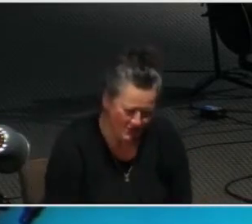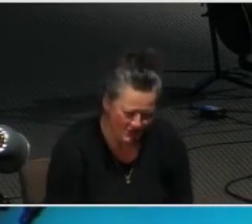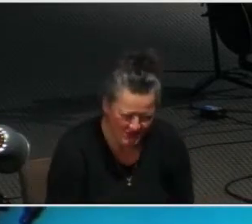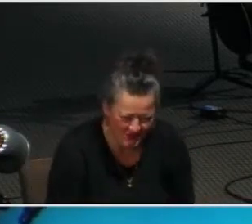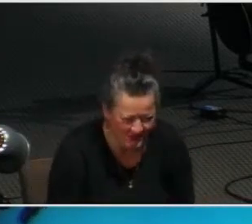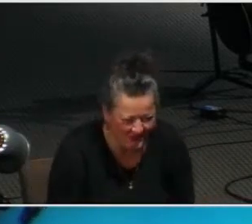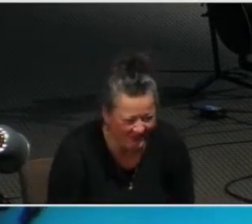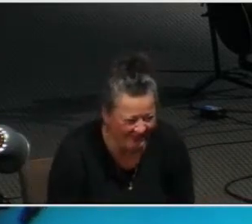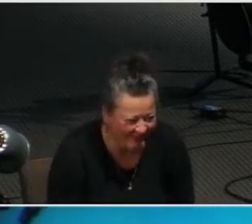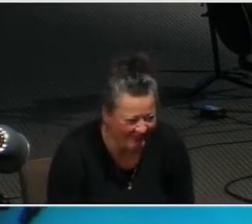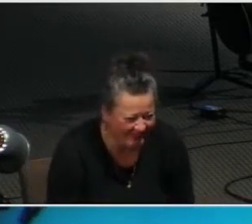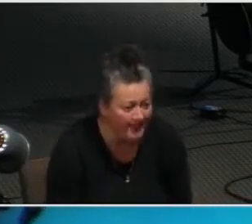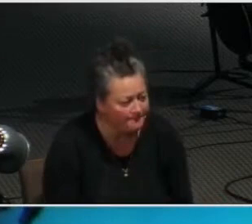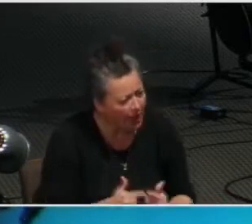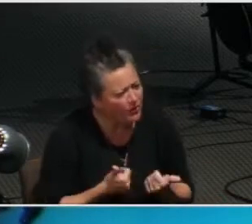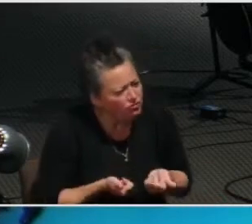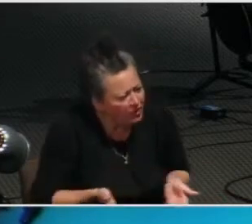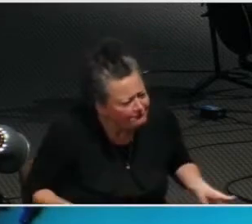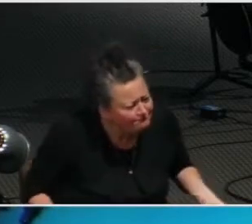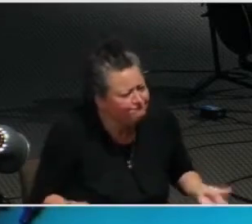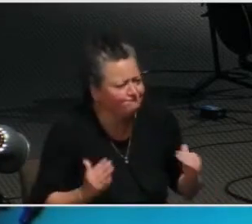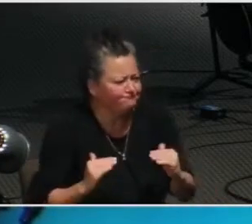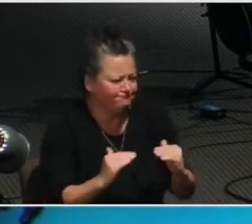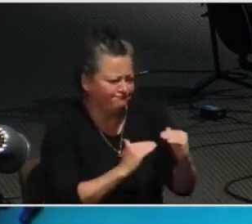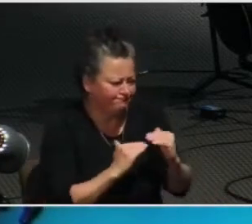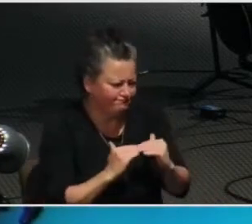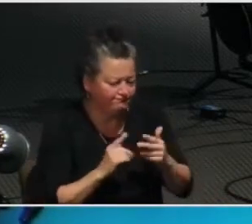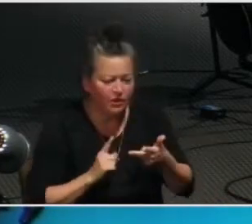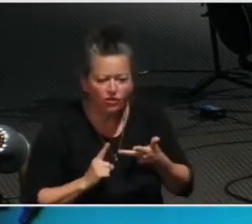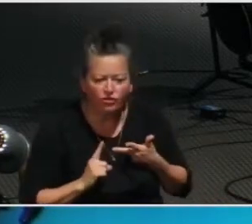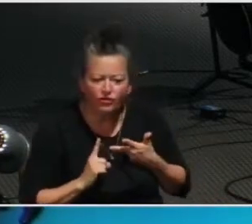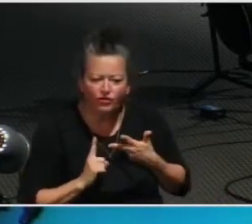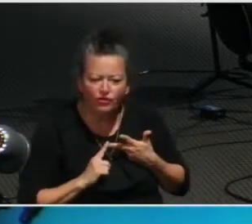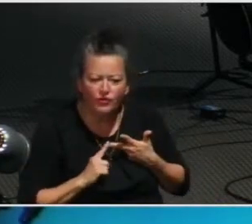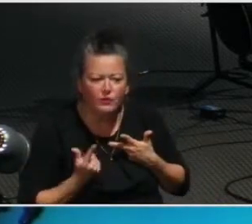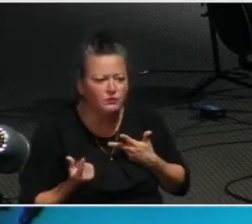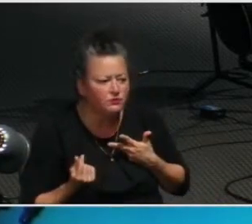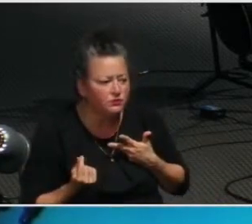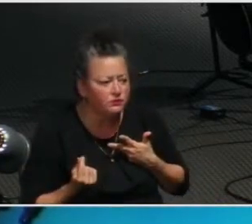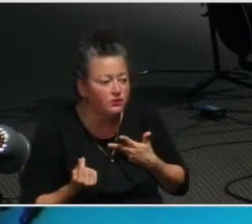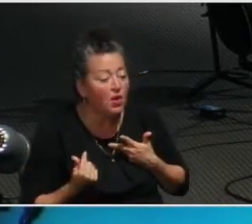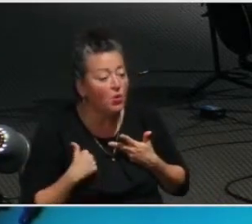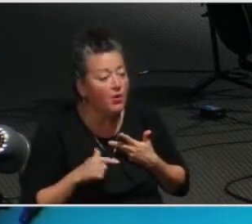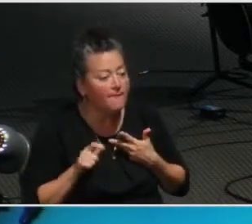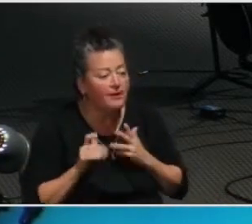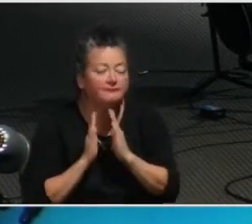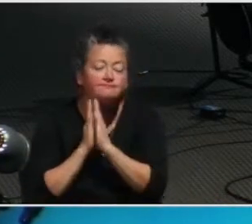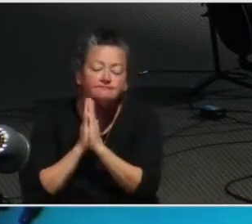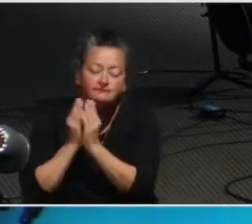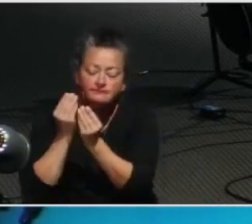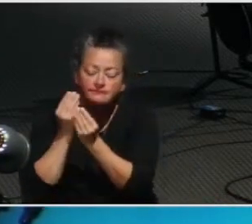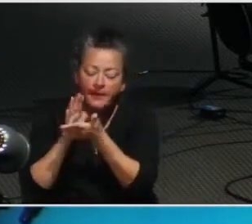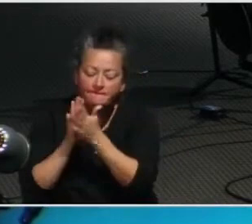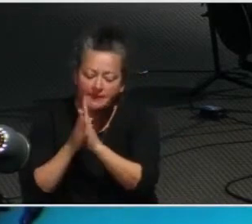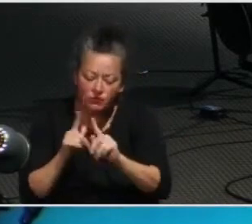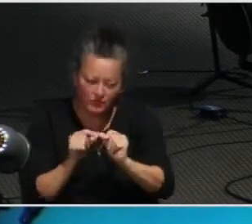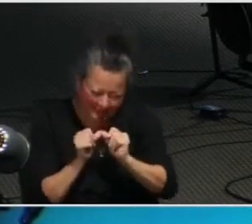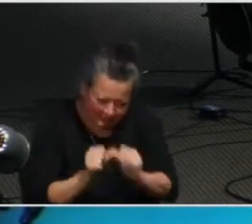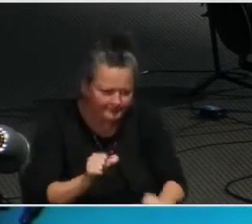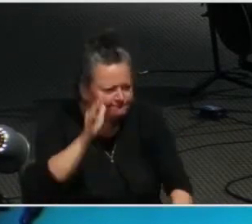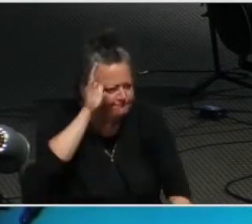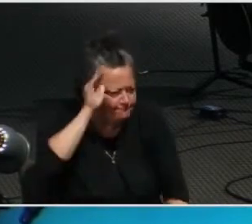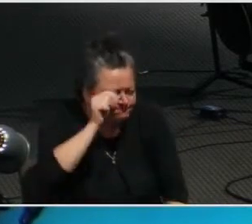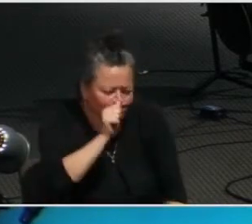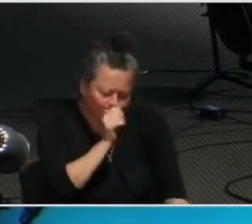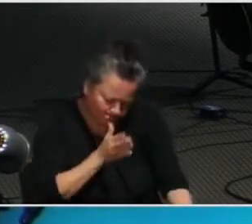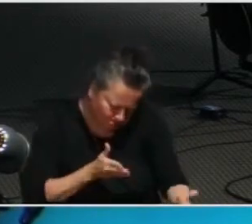thirdly, find peace to persevere in Christ. Find peace to persevere